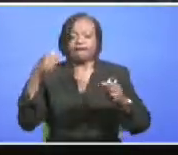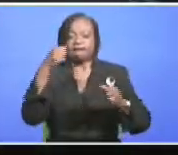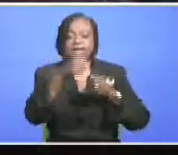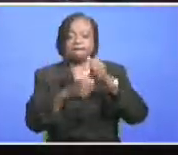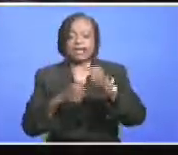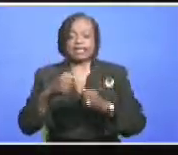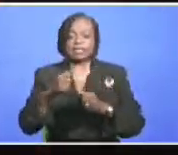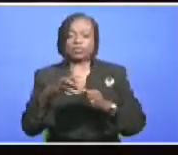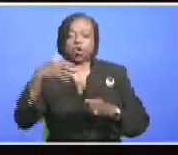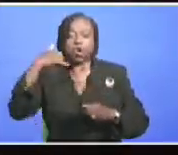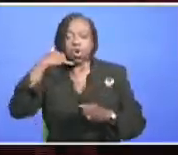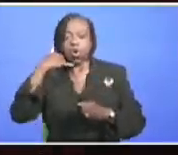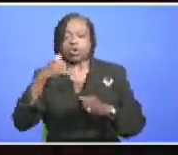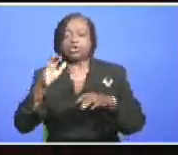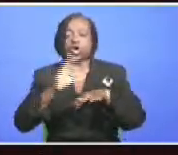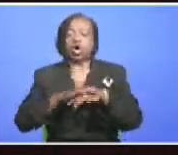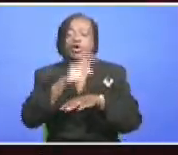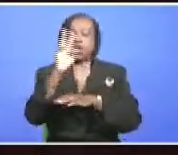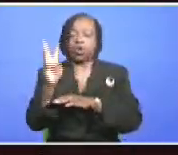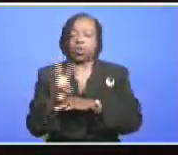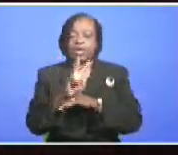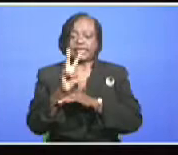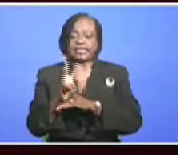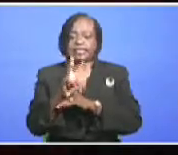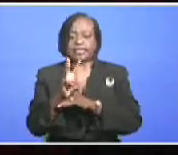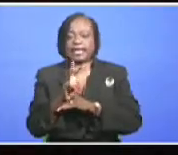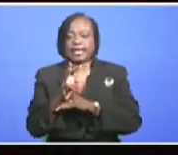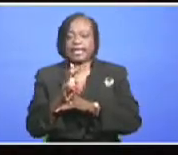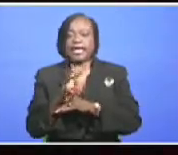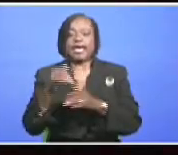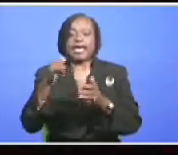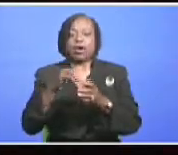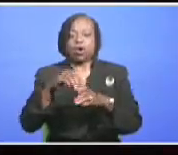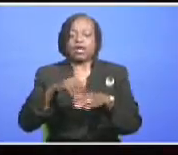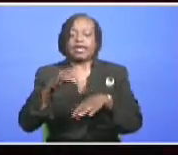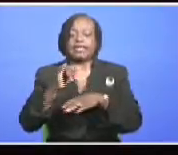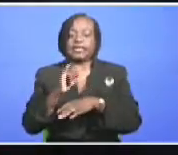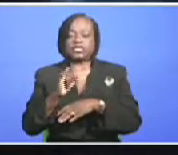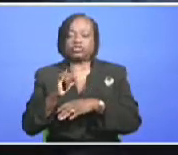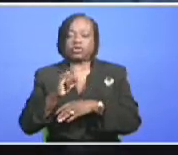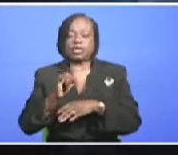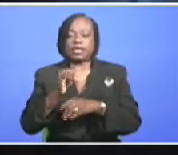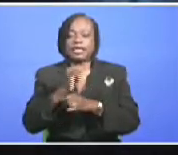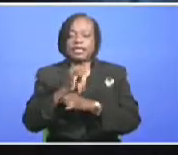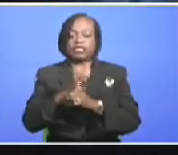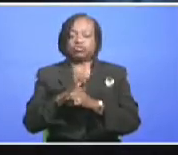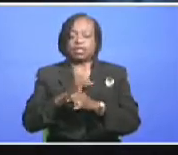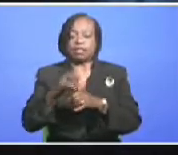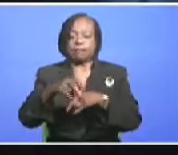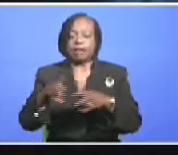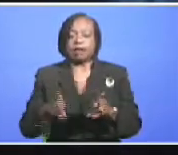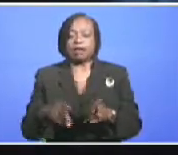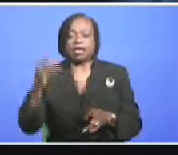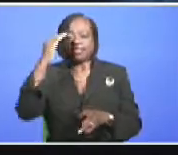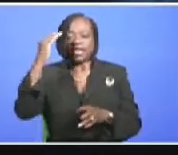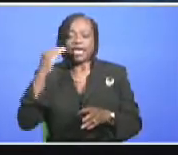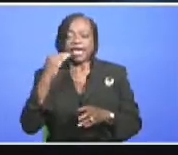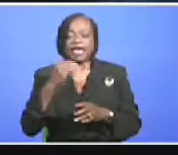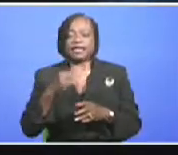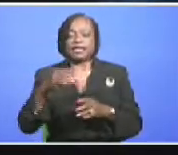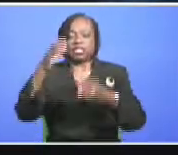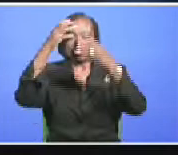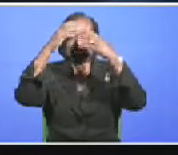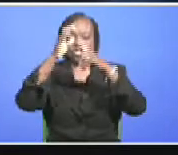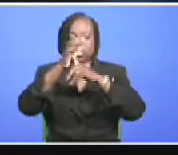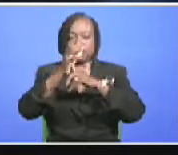p.m. Wednesday that the warehouse housing the businesses at Industrial Park was on fire. Head of Fire Services Chief Superintendent Walter